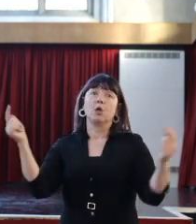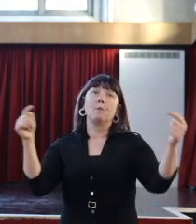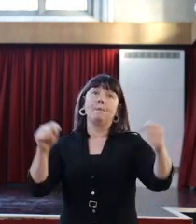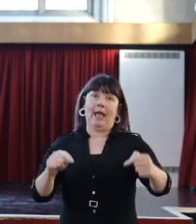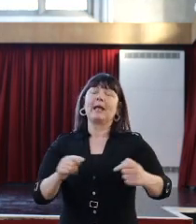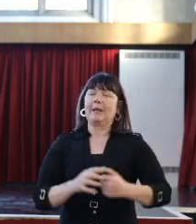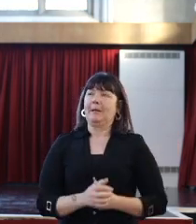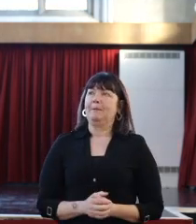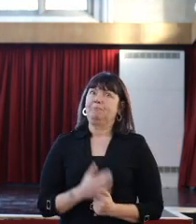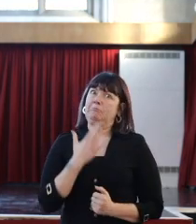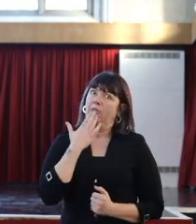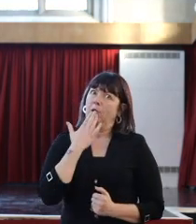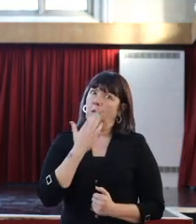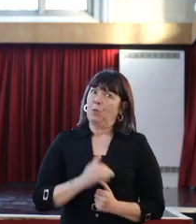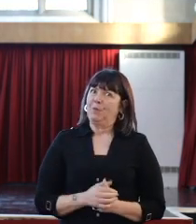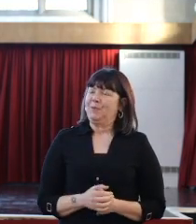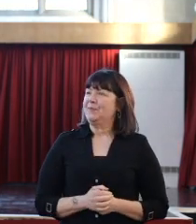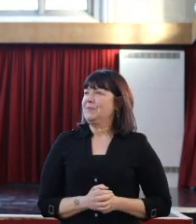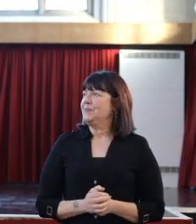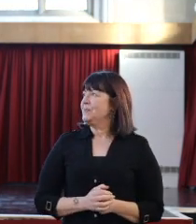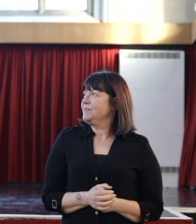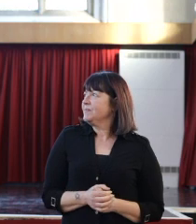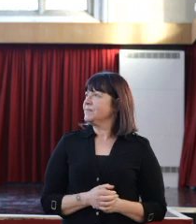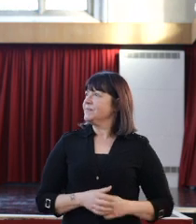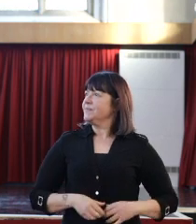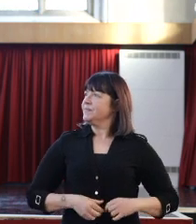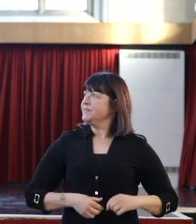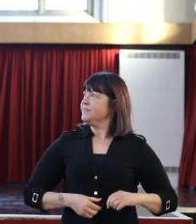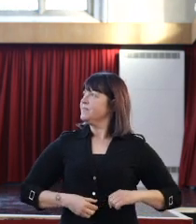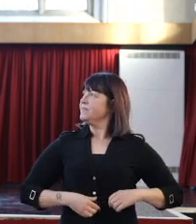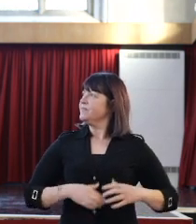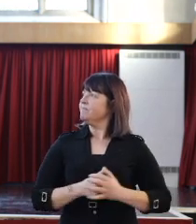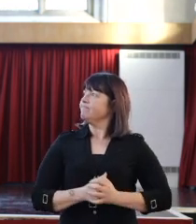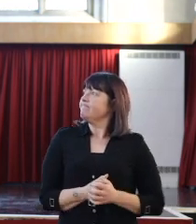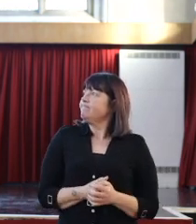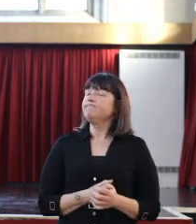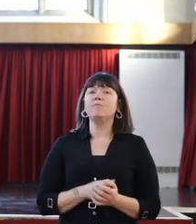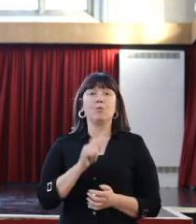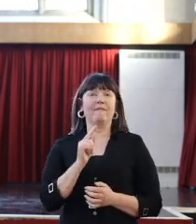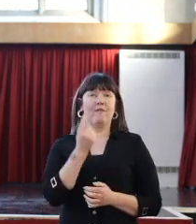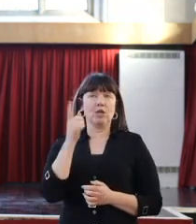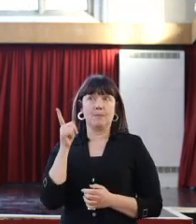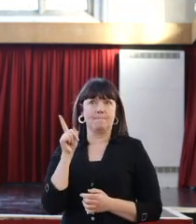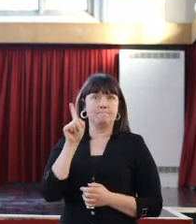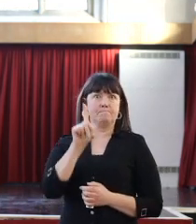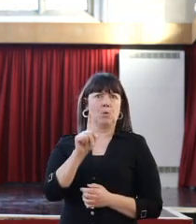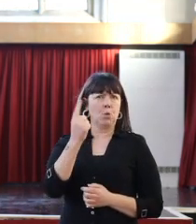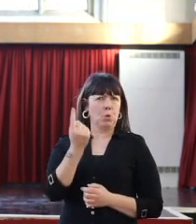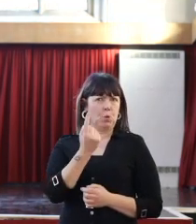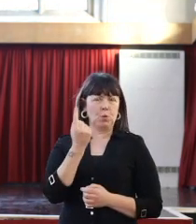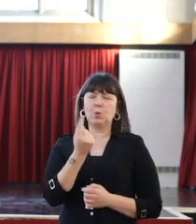us. And thank you all. We'll start. Up first is